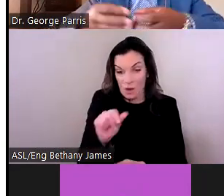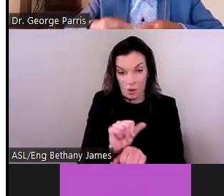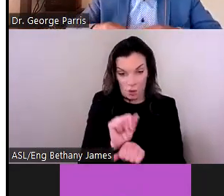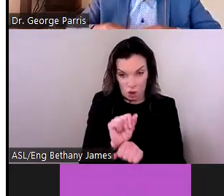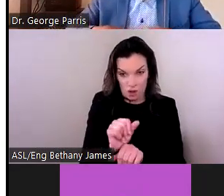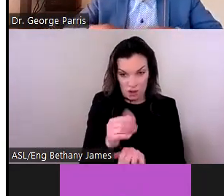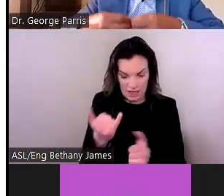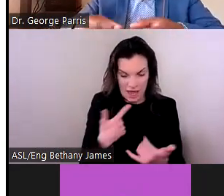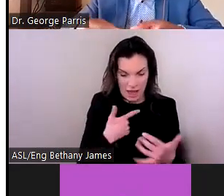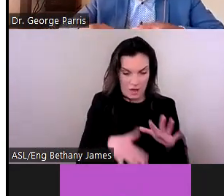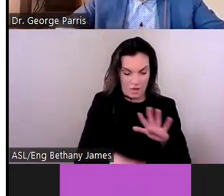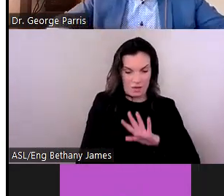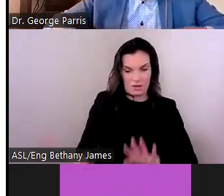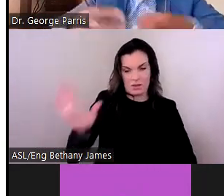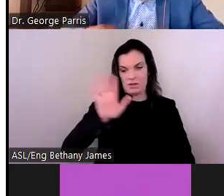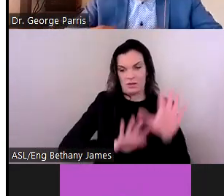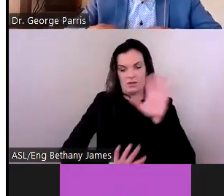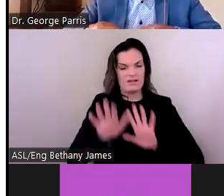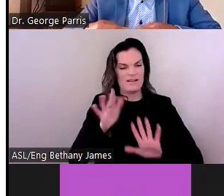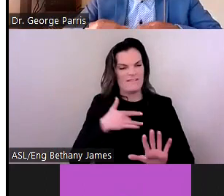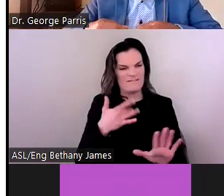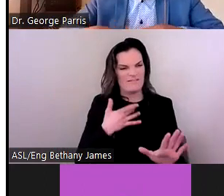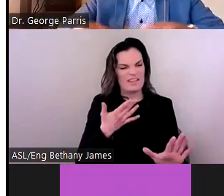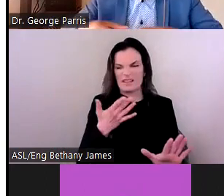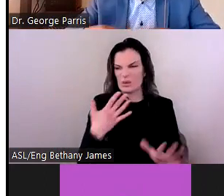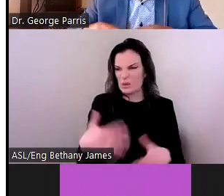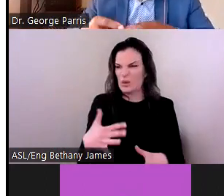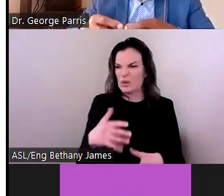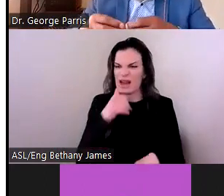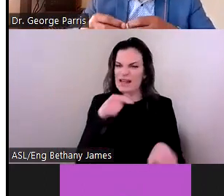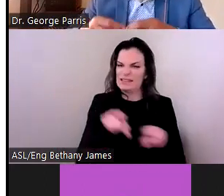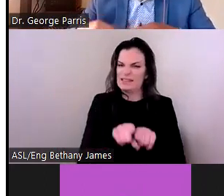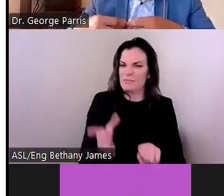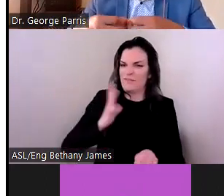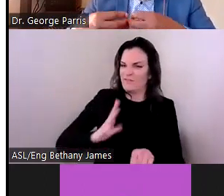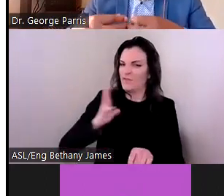additional stresses and trauma affecting us. On top of that,